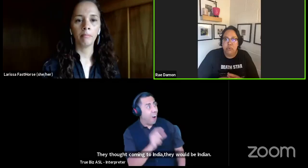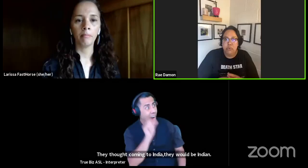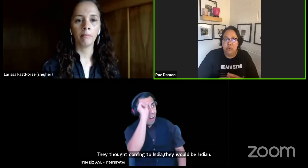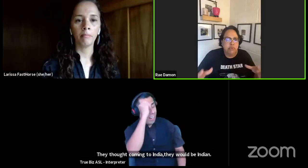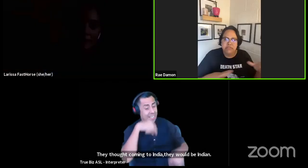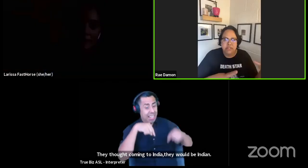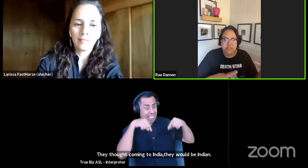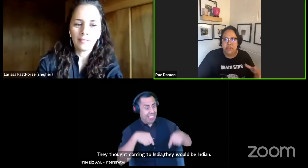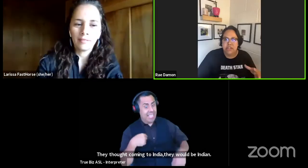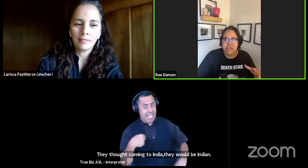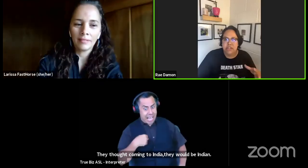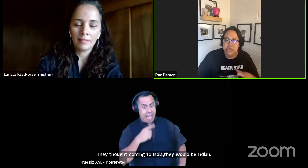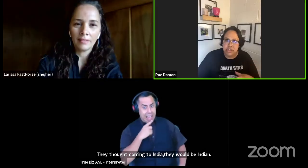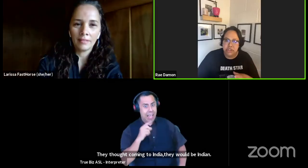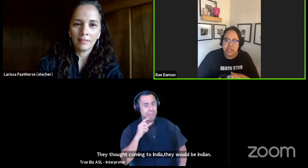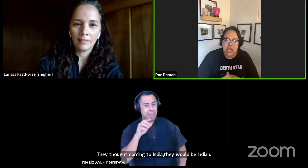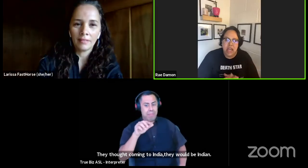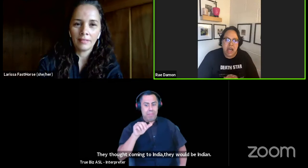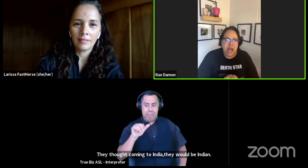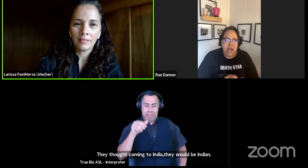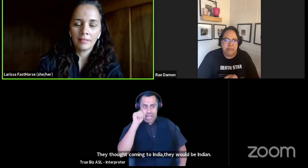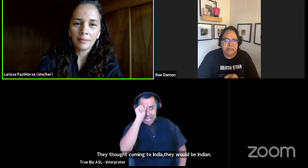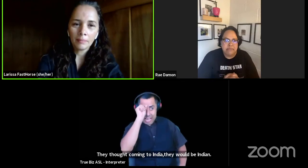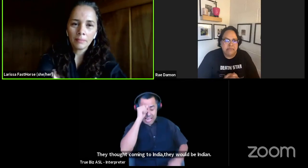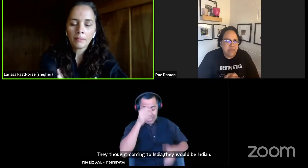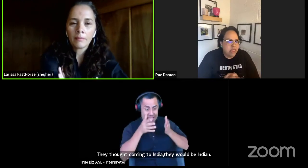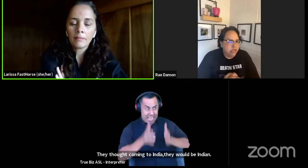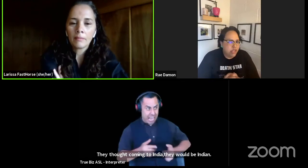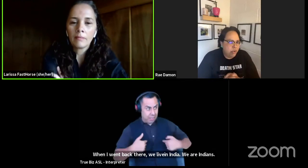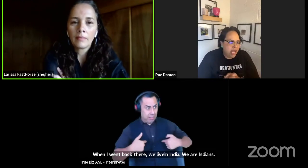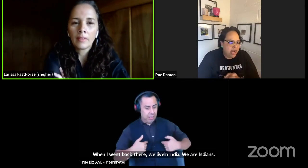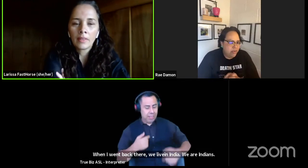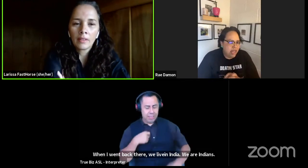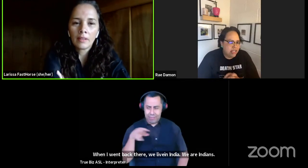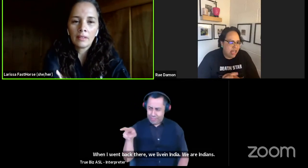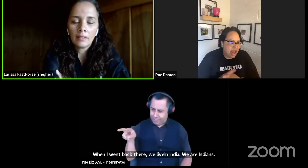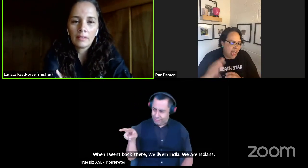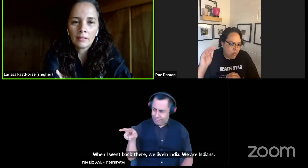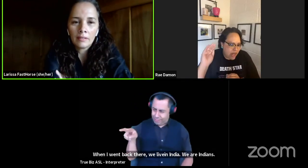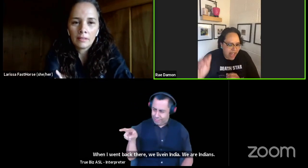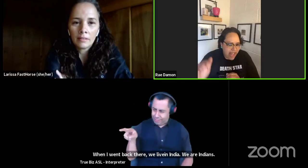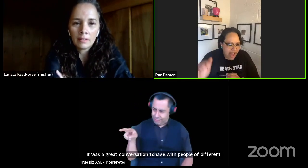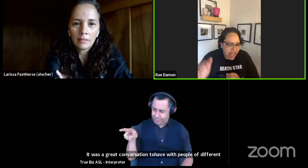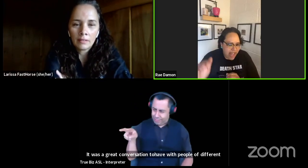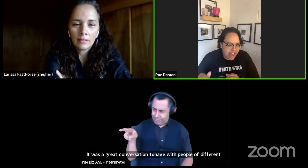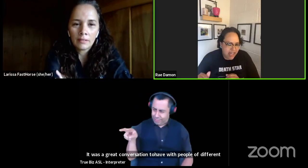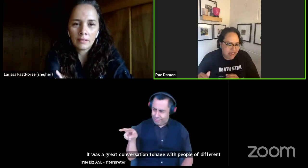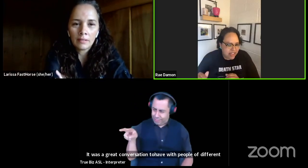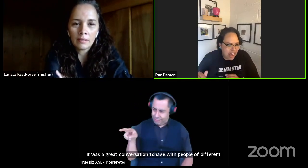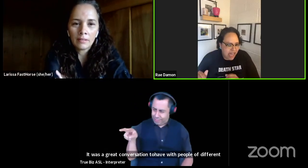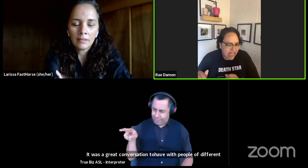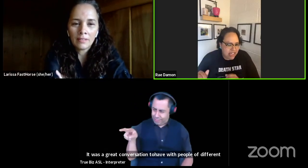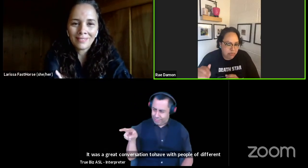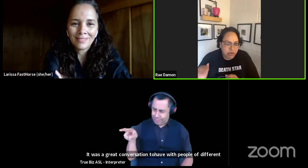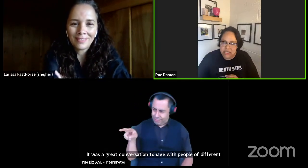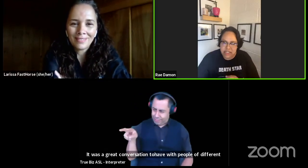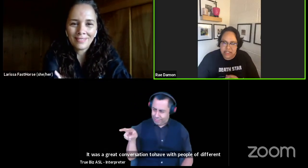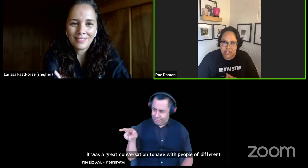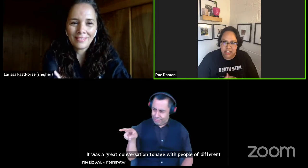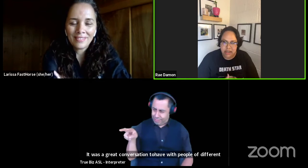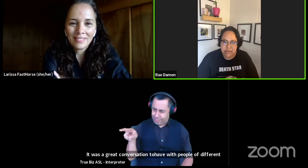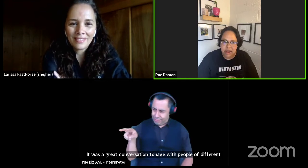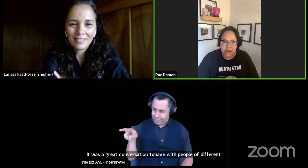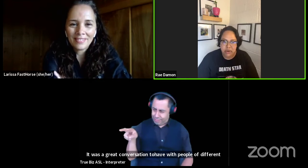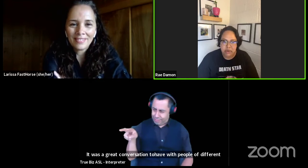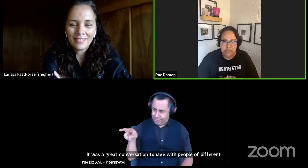have with people of different cultures. So anyways, I want to end on that, and I appreciate